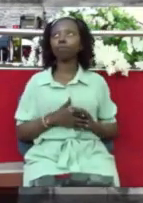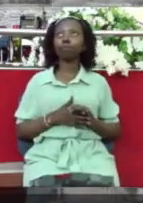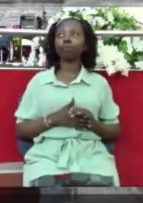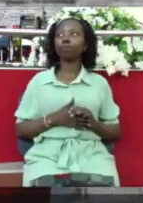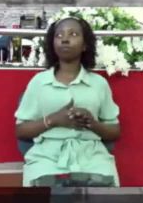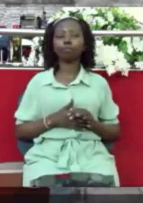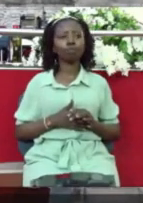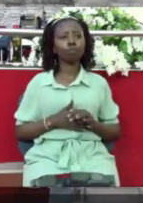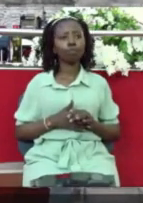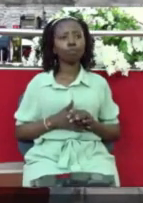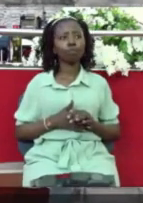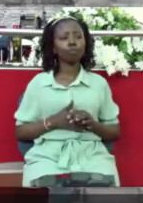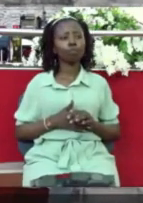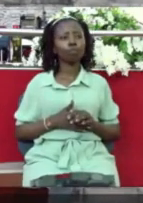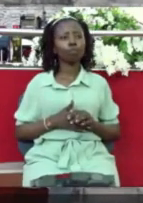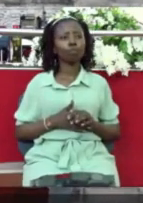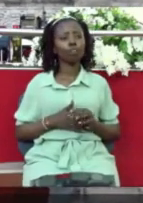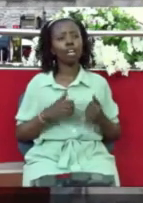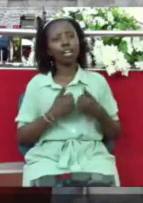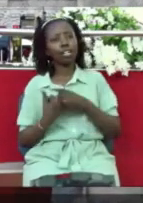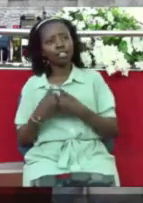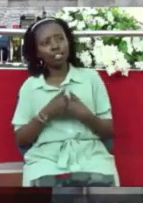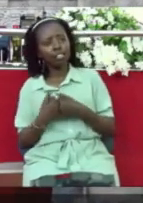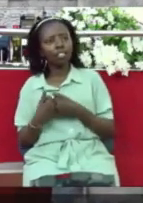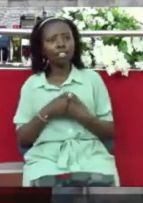word. And the trials in a tokea wapi?